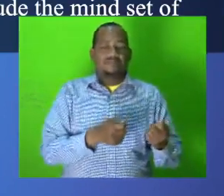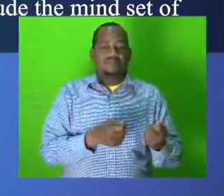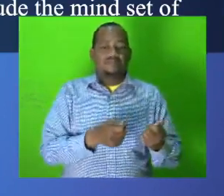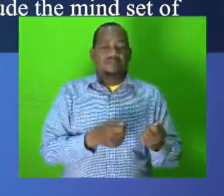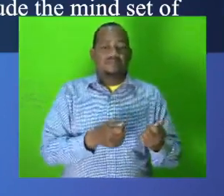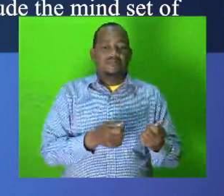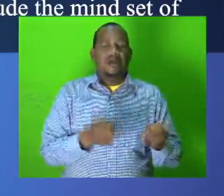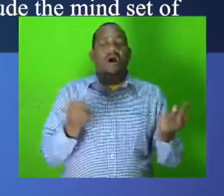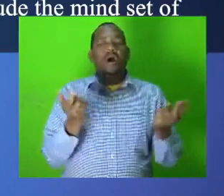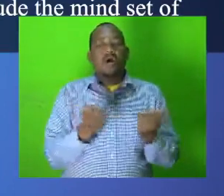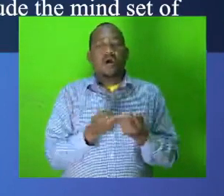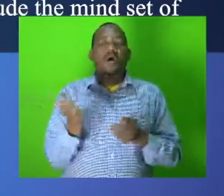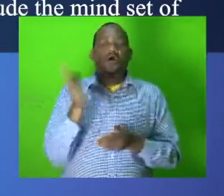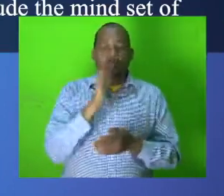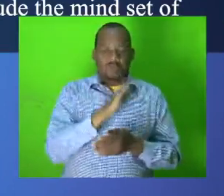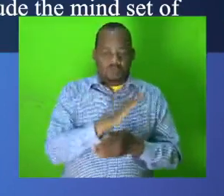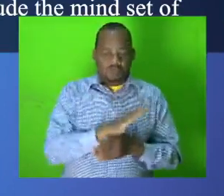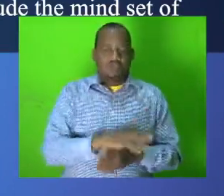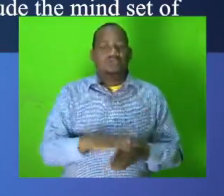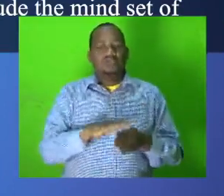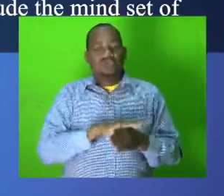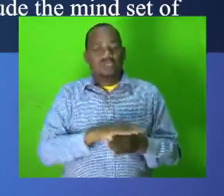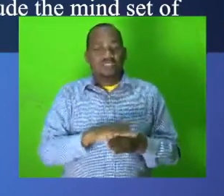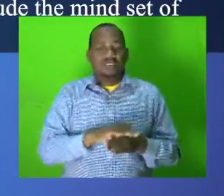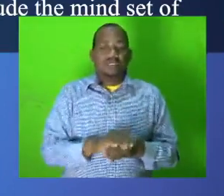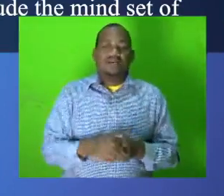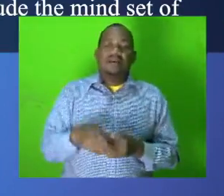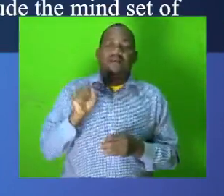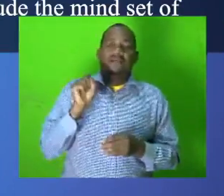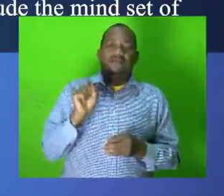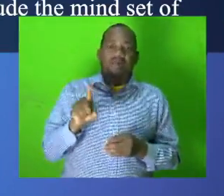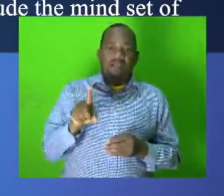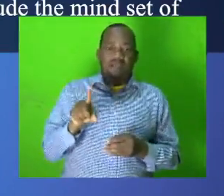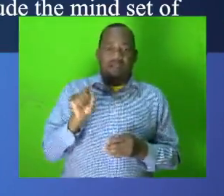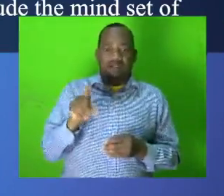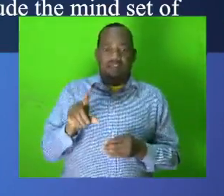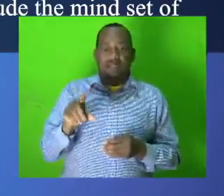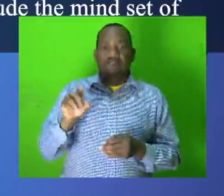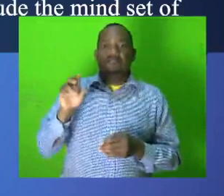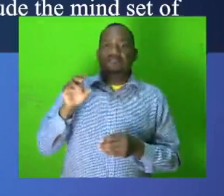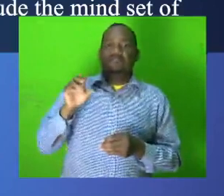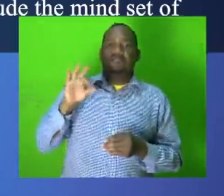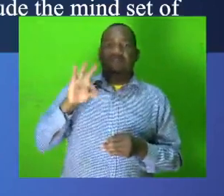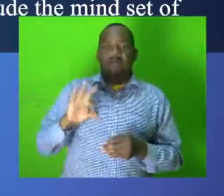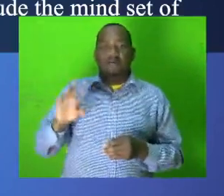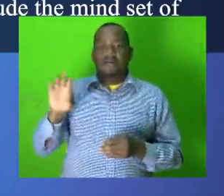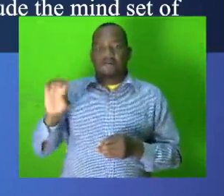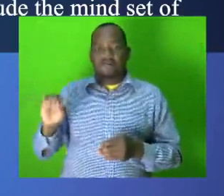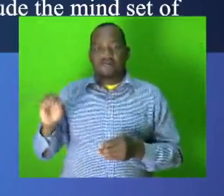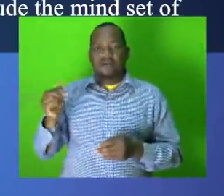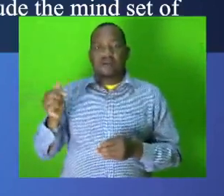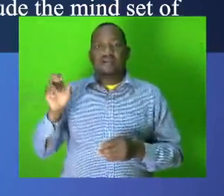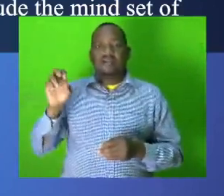produce high yield. Always if a farmer in their mind to use yield, but is not